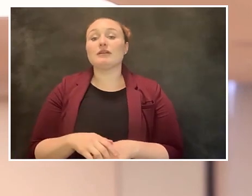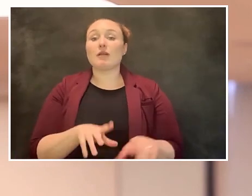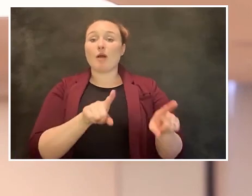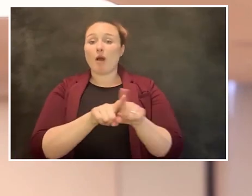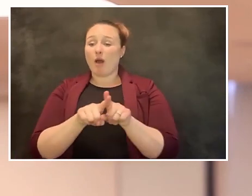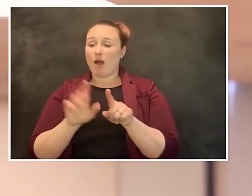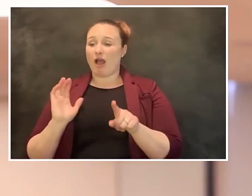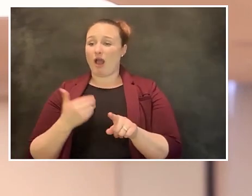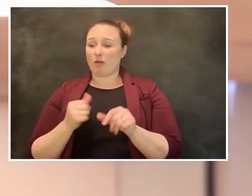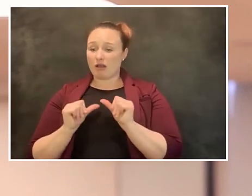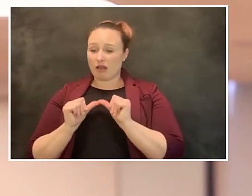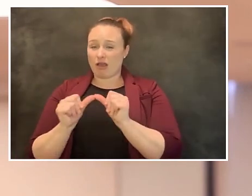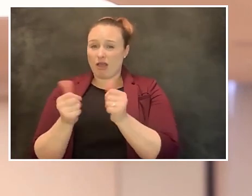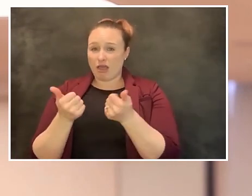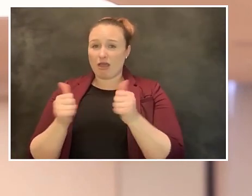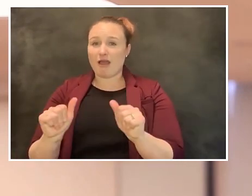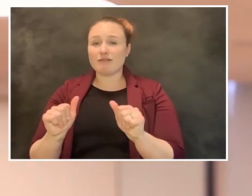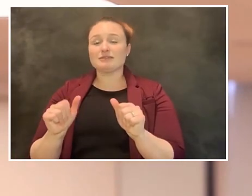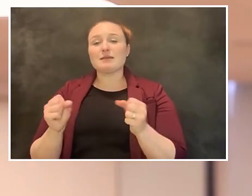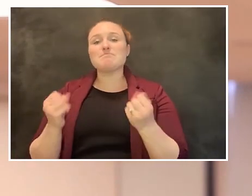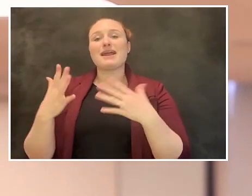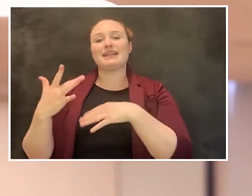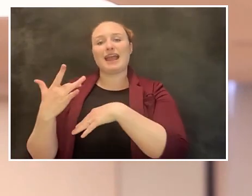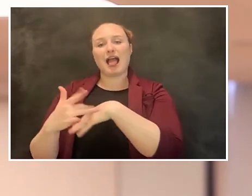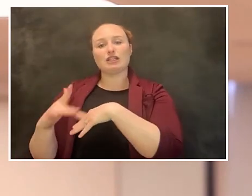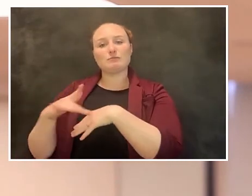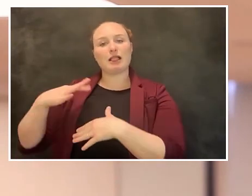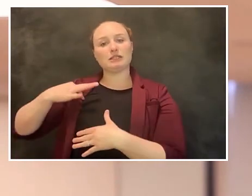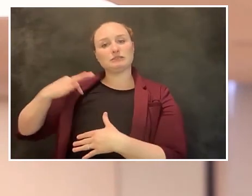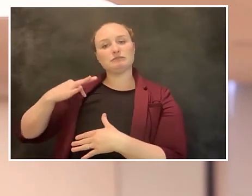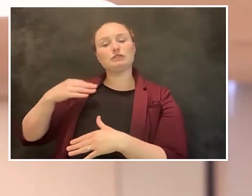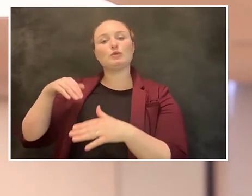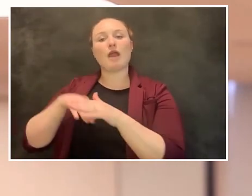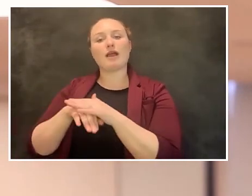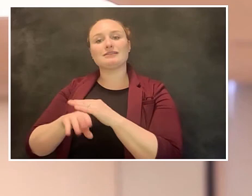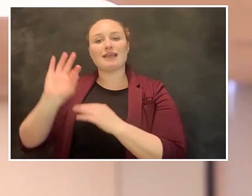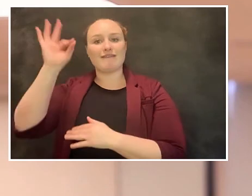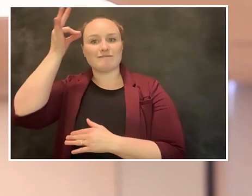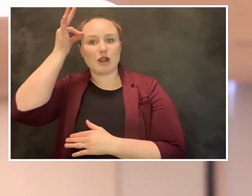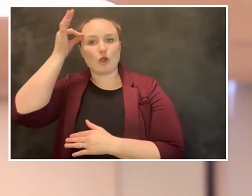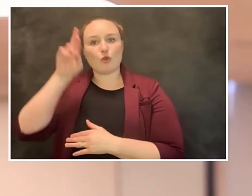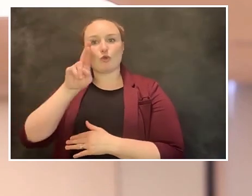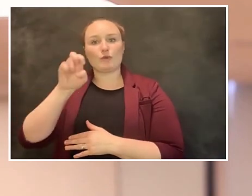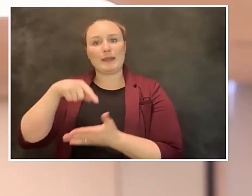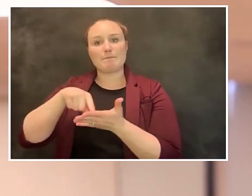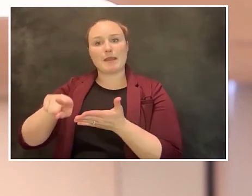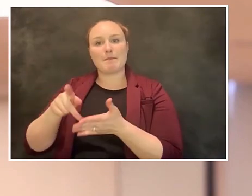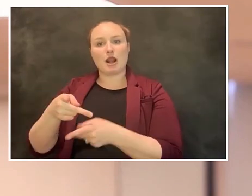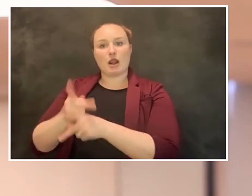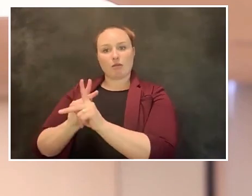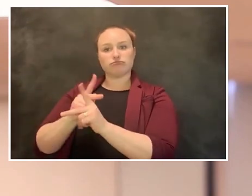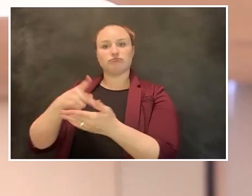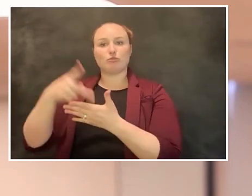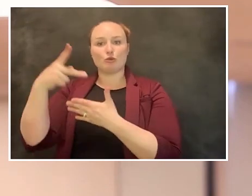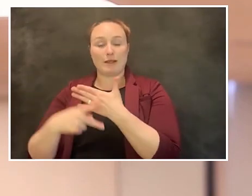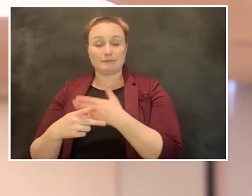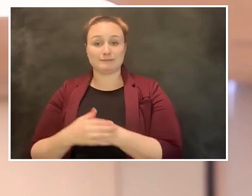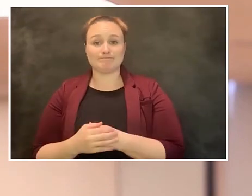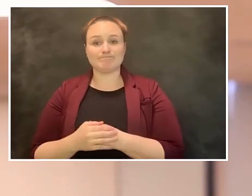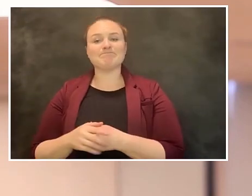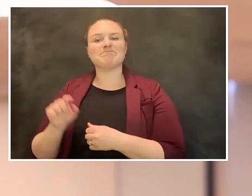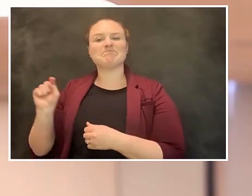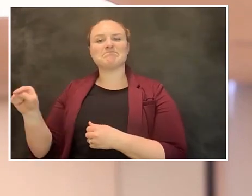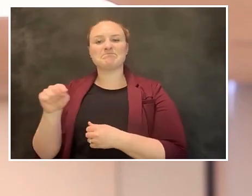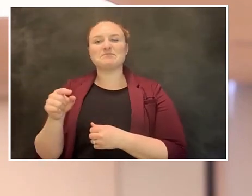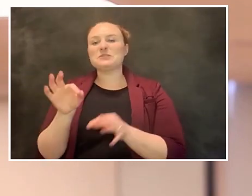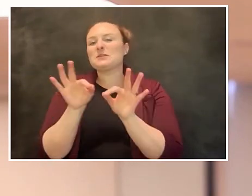create as many eligibility opportunities for staff to access federal loan repayment programs. These are just a